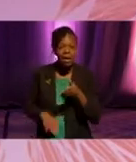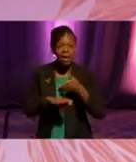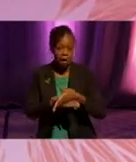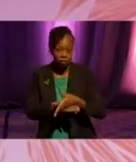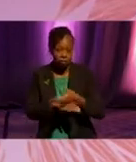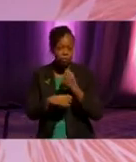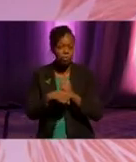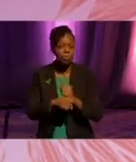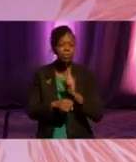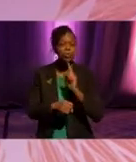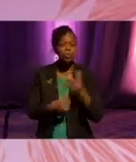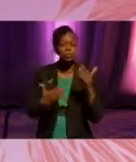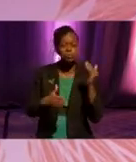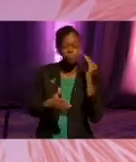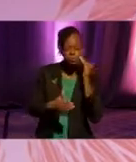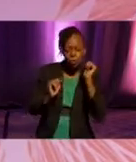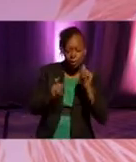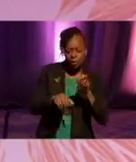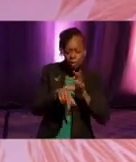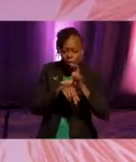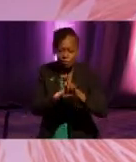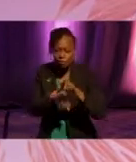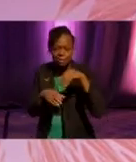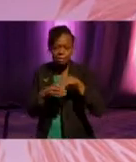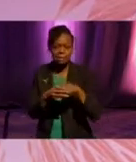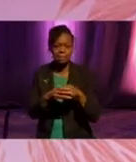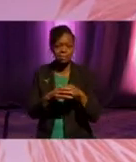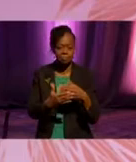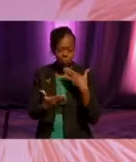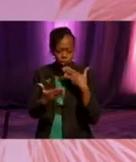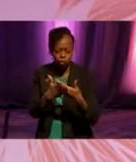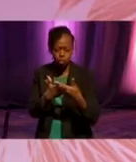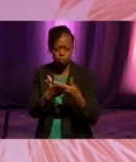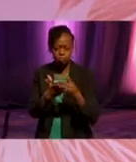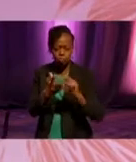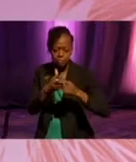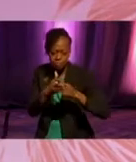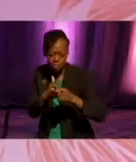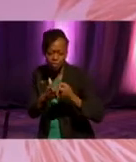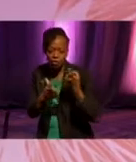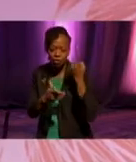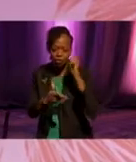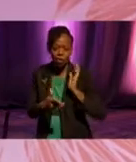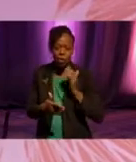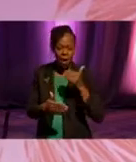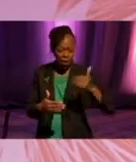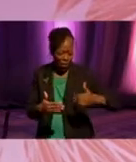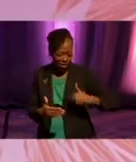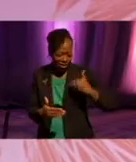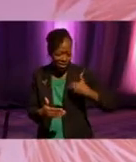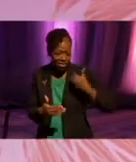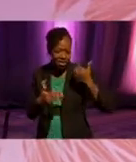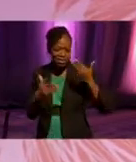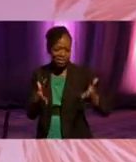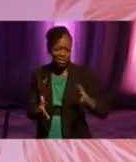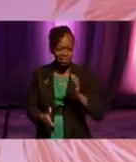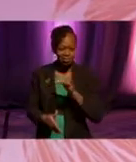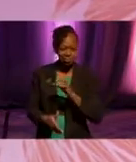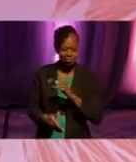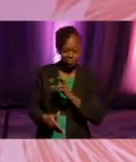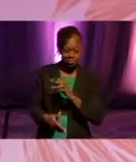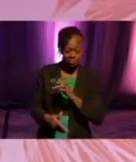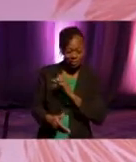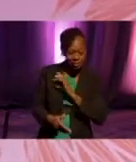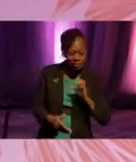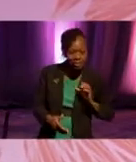pour into a healthy start for our youngest Washingtonians, and we'll continue to do that. But more